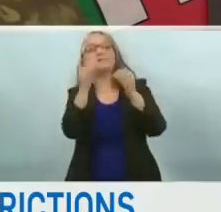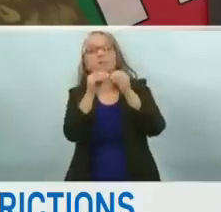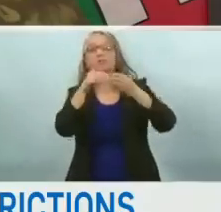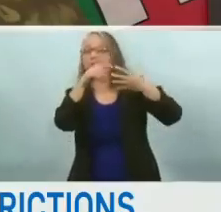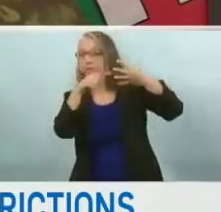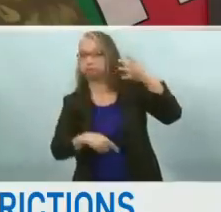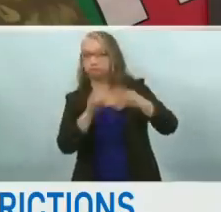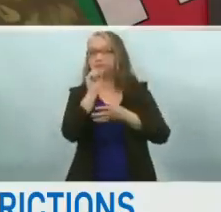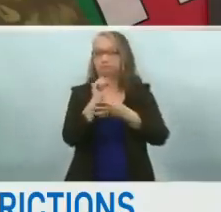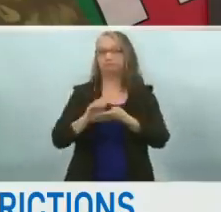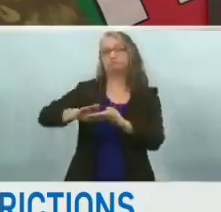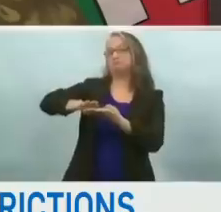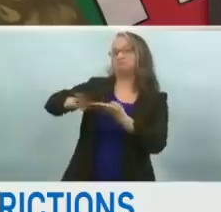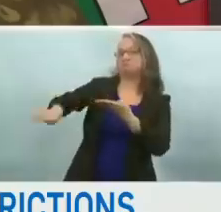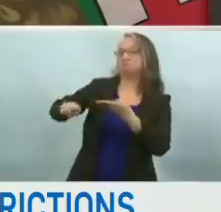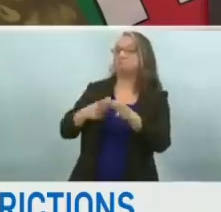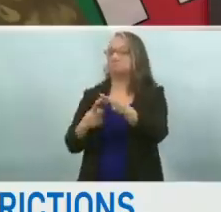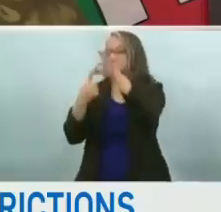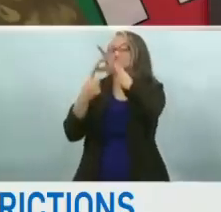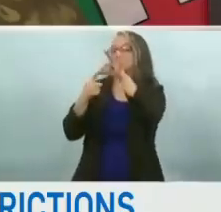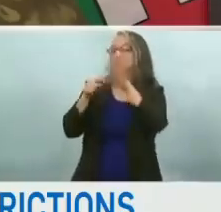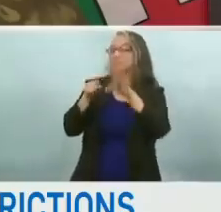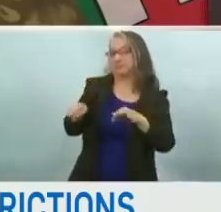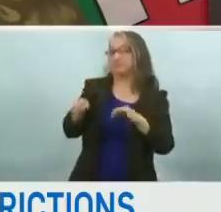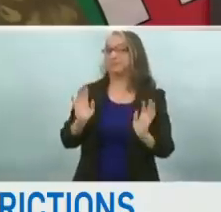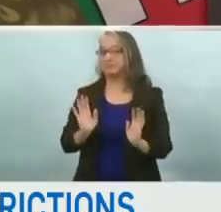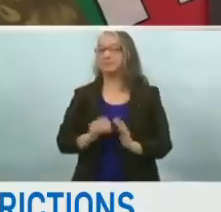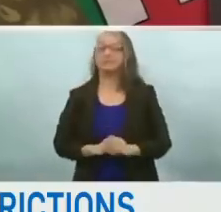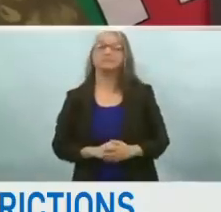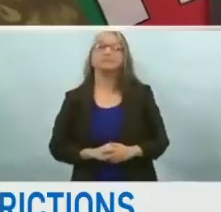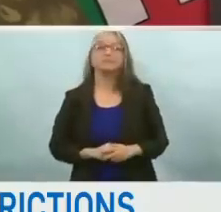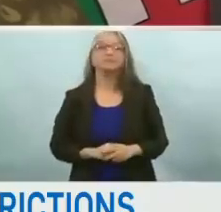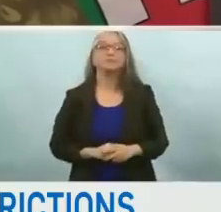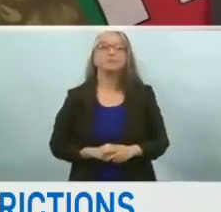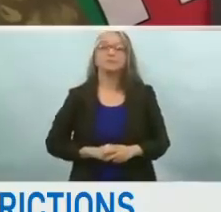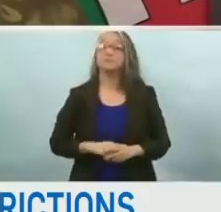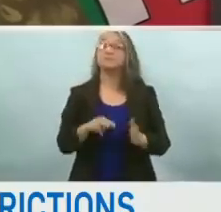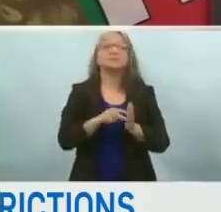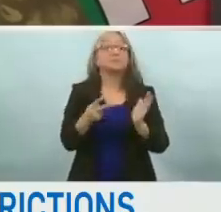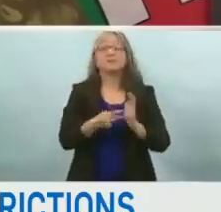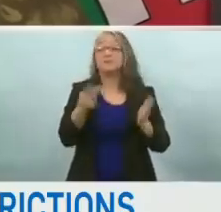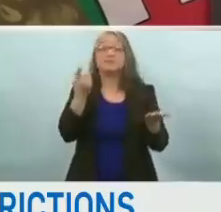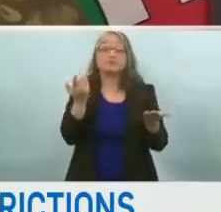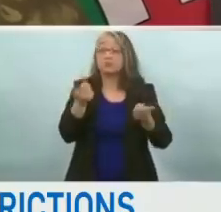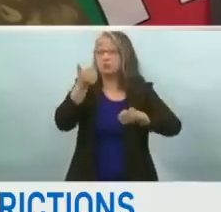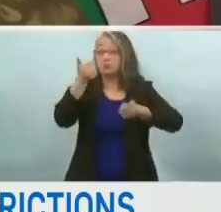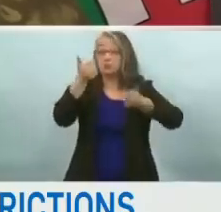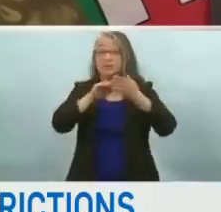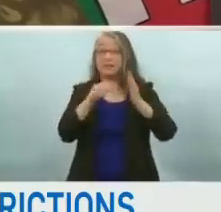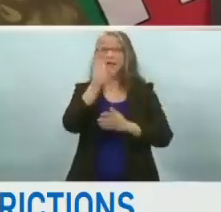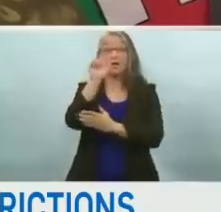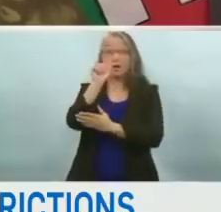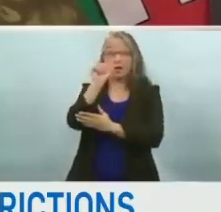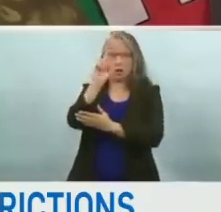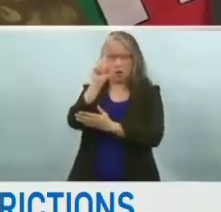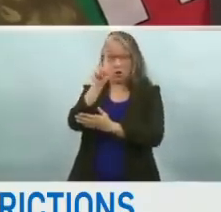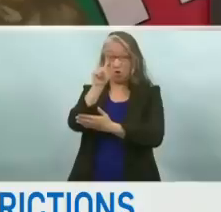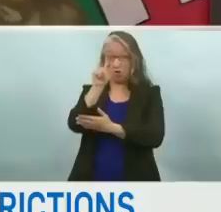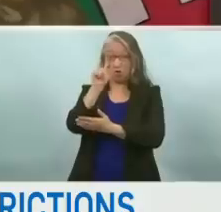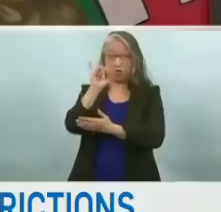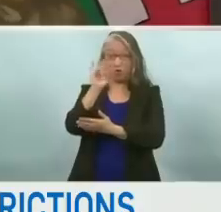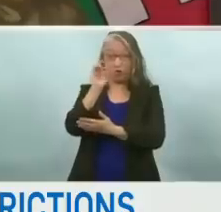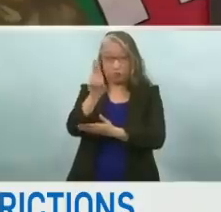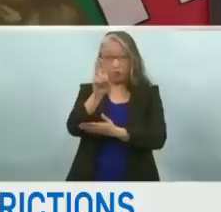capital region as per the most recent orders. So this goes into effect Saturday, November 13th, 12:01 a.m.